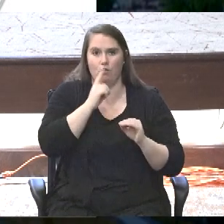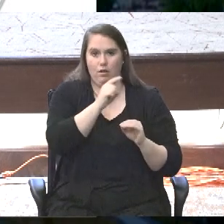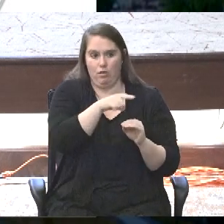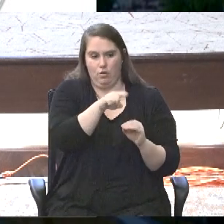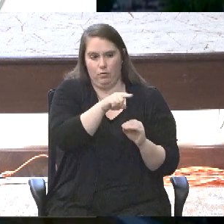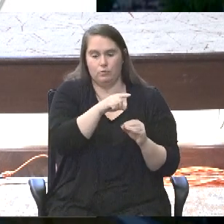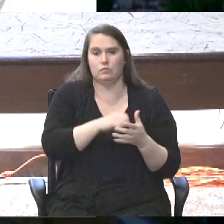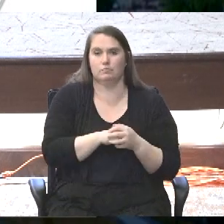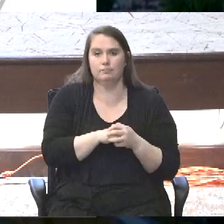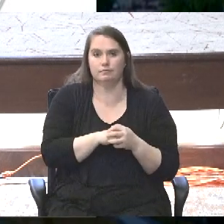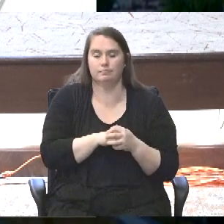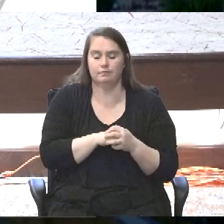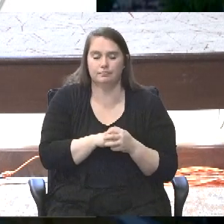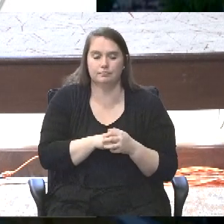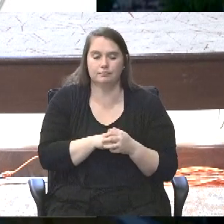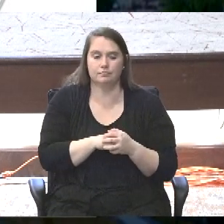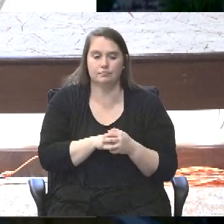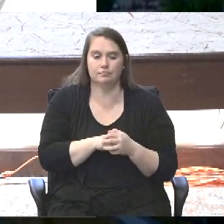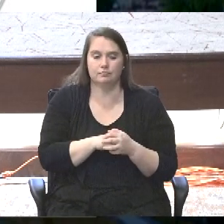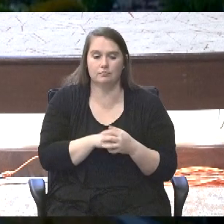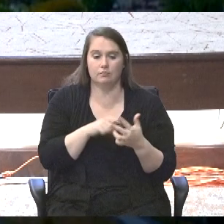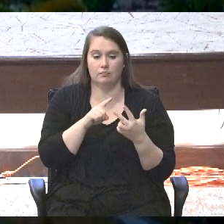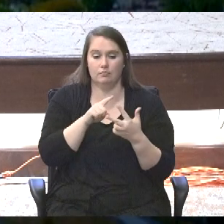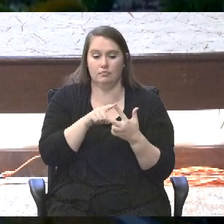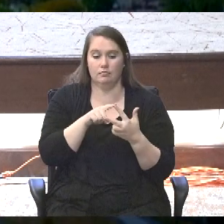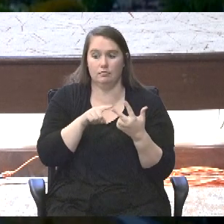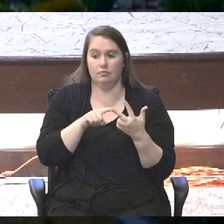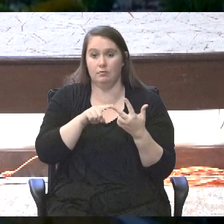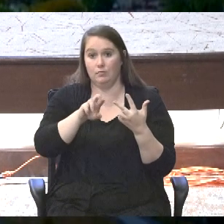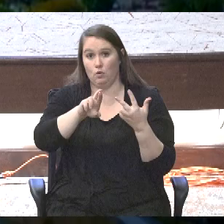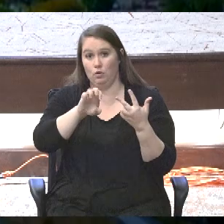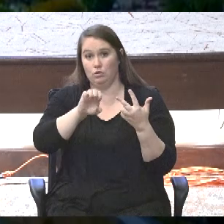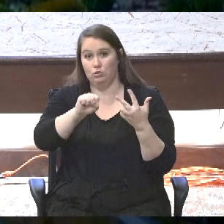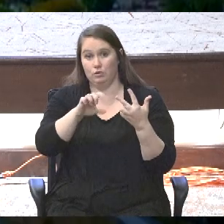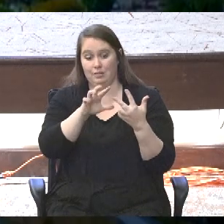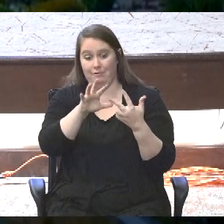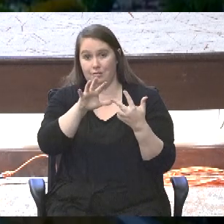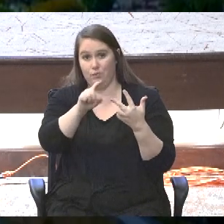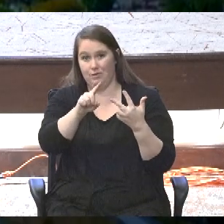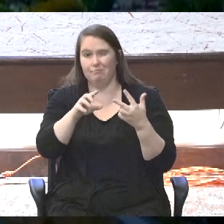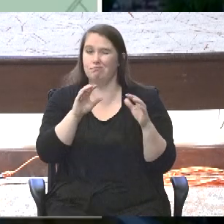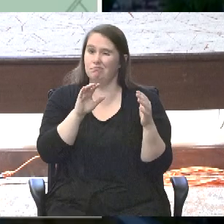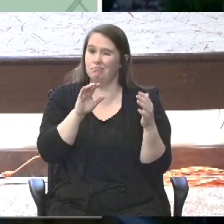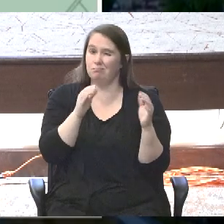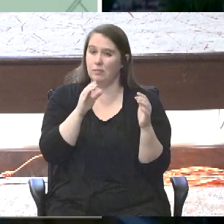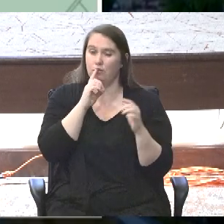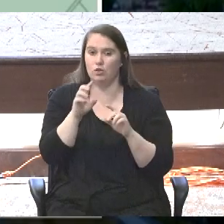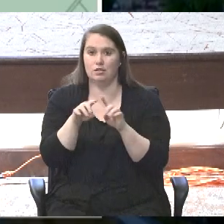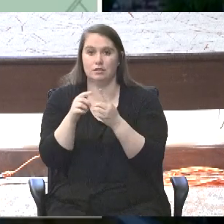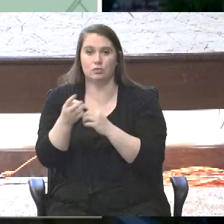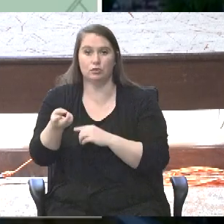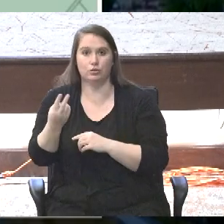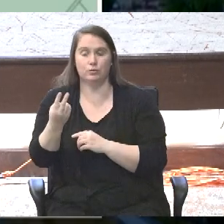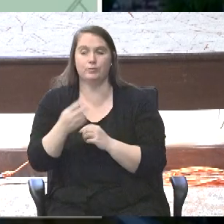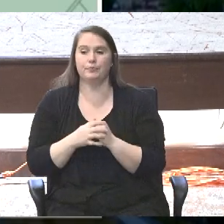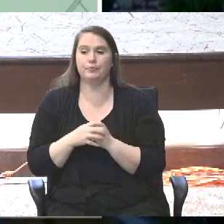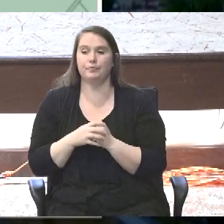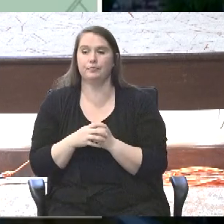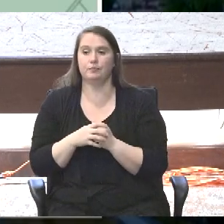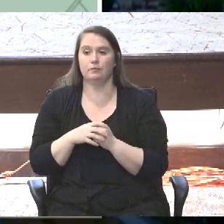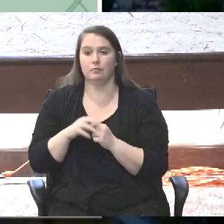these segments. On Resolution 051, something similar for District 2. Pop that map up